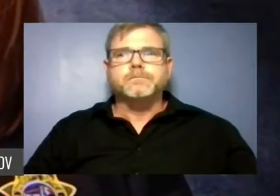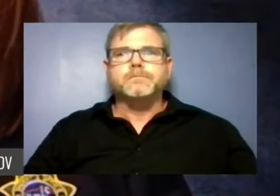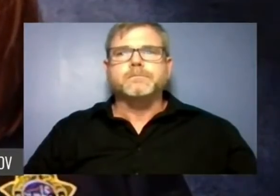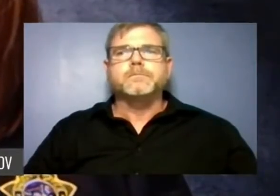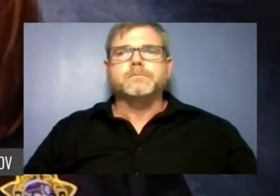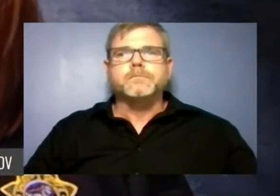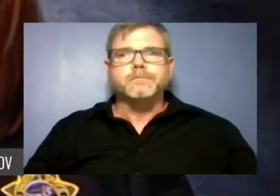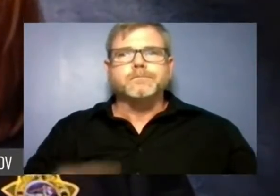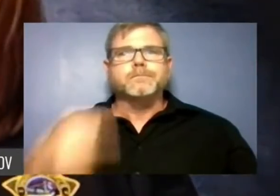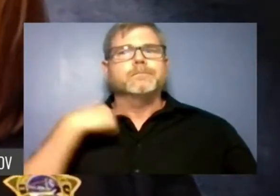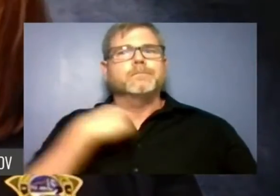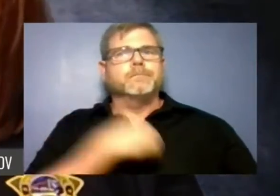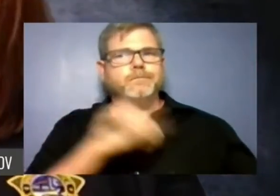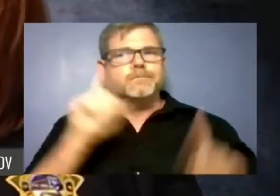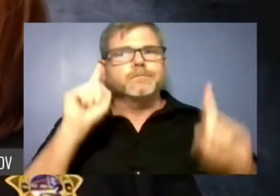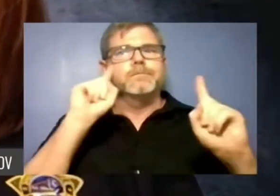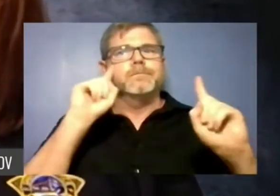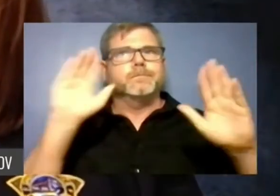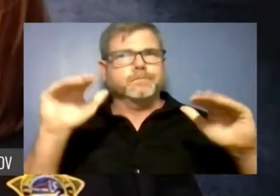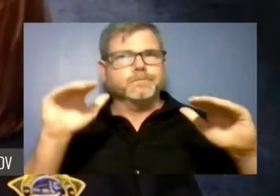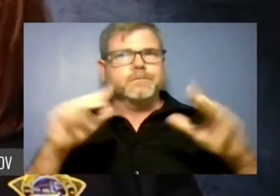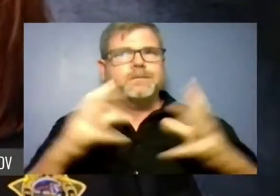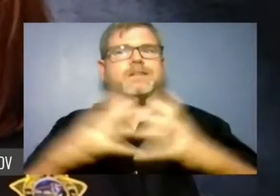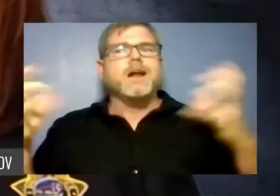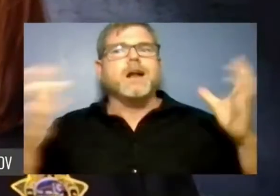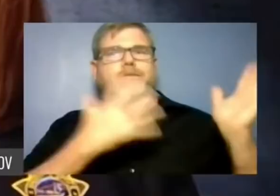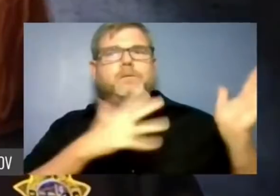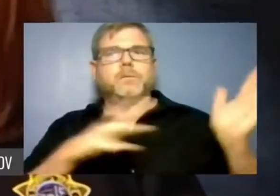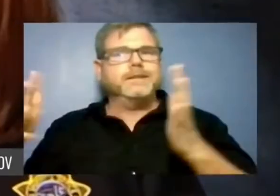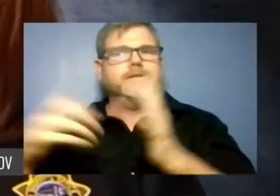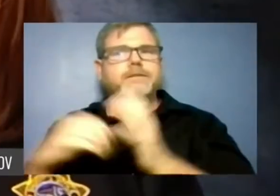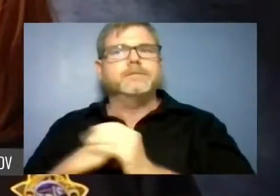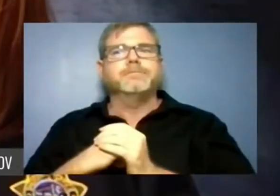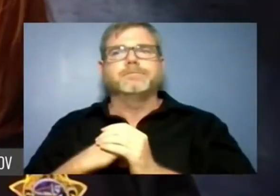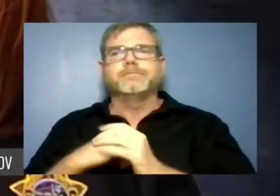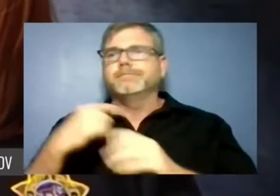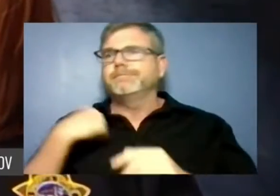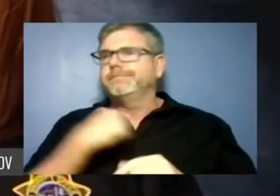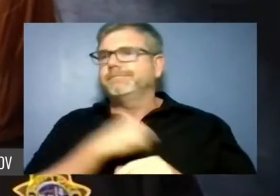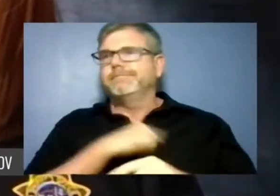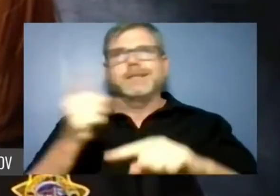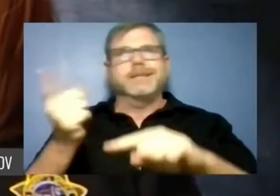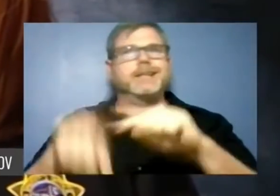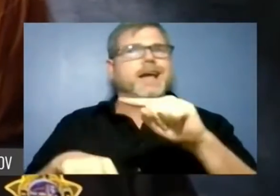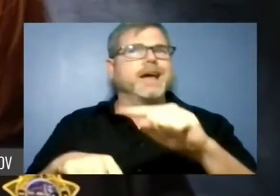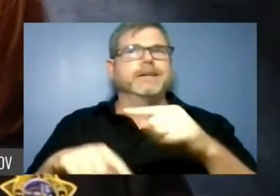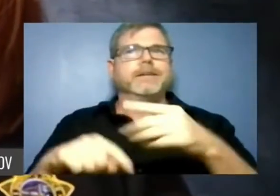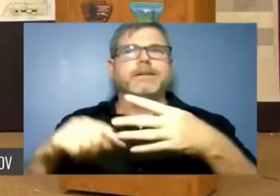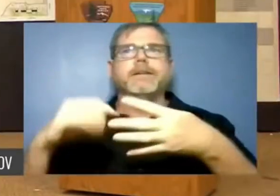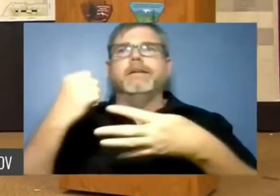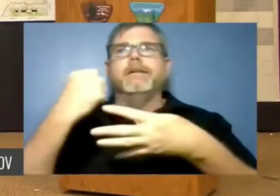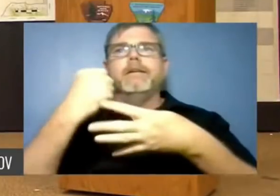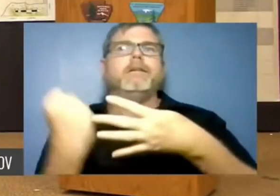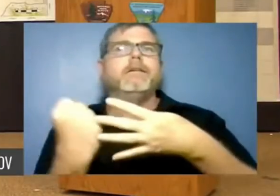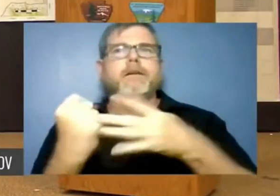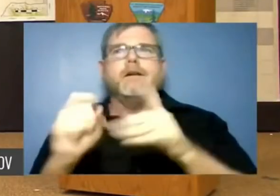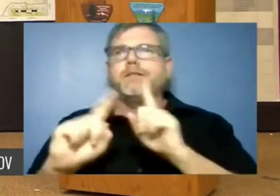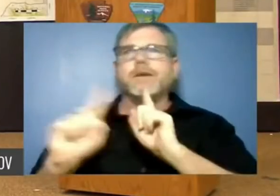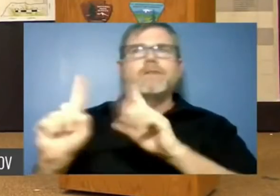of those evacuation orders. And that's my update for this evening.